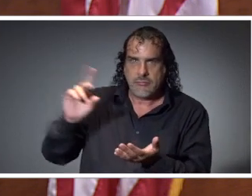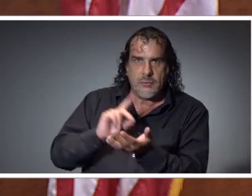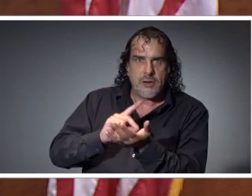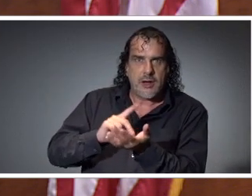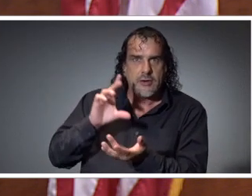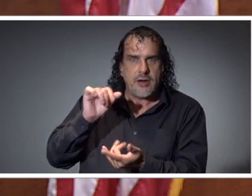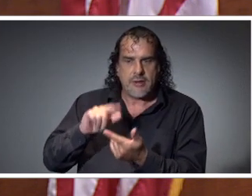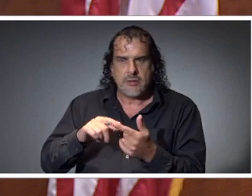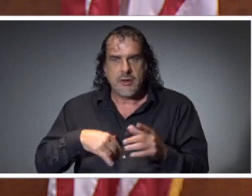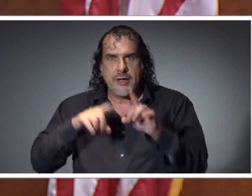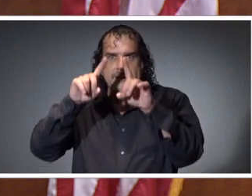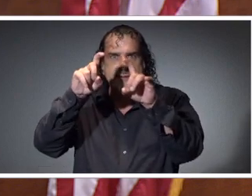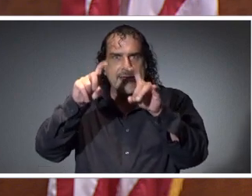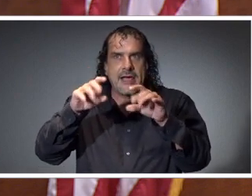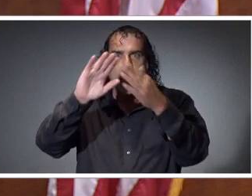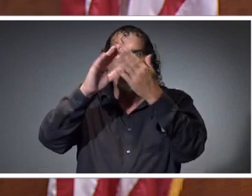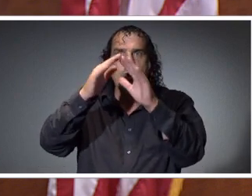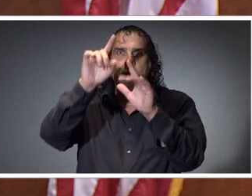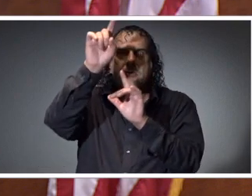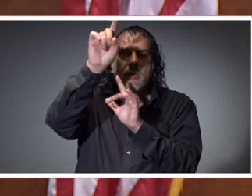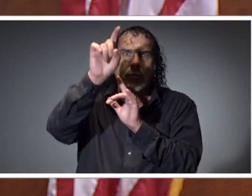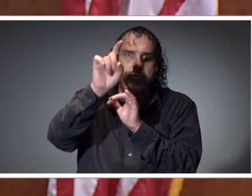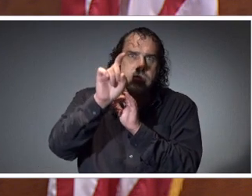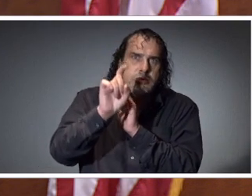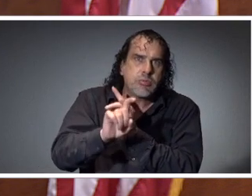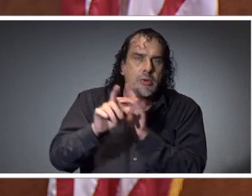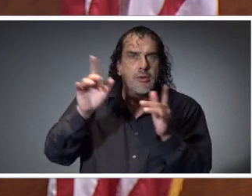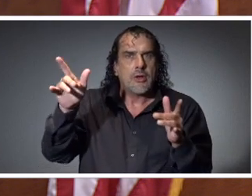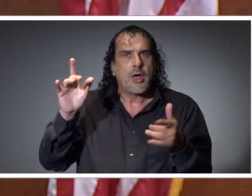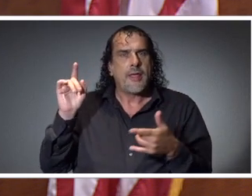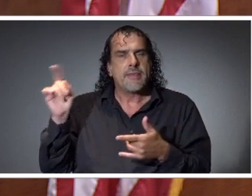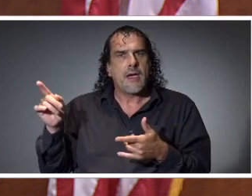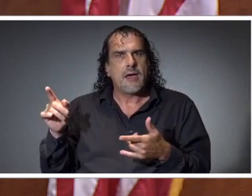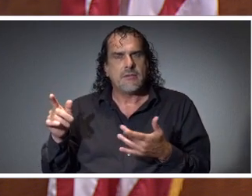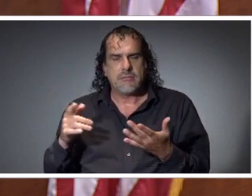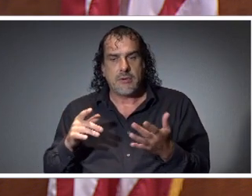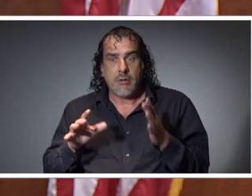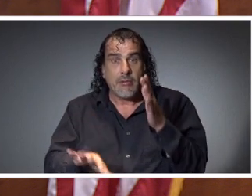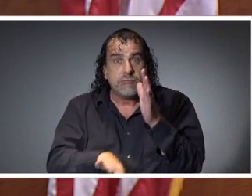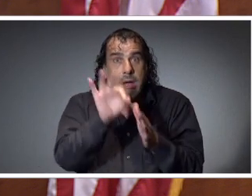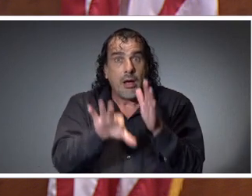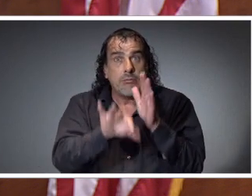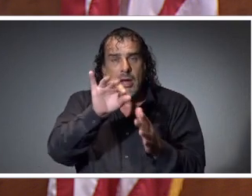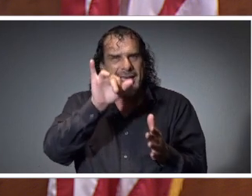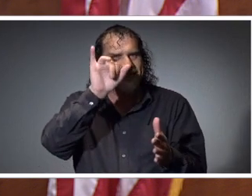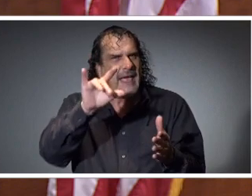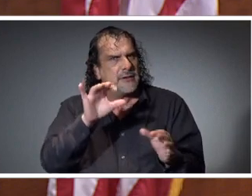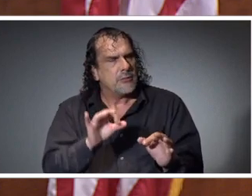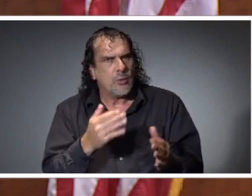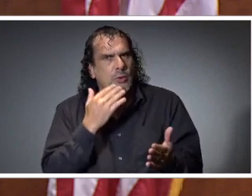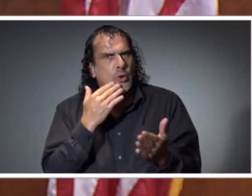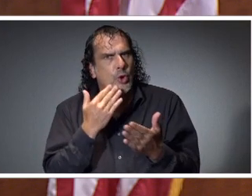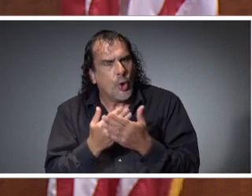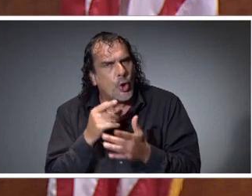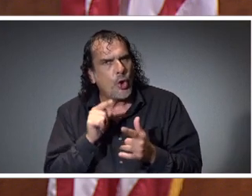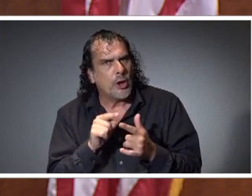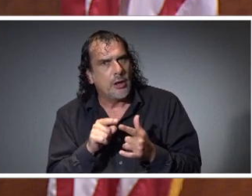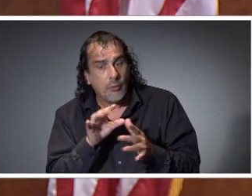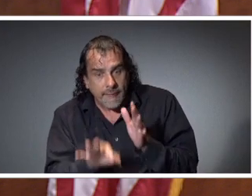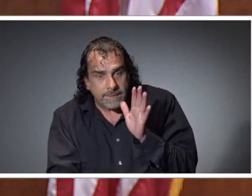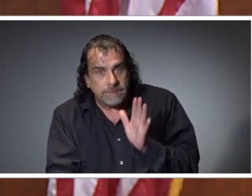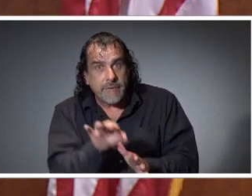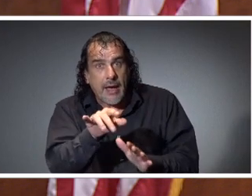to test in the community, detecting those cases is a very positive thing, because if you can detect